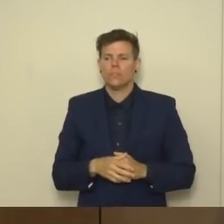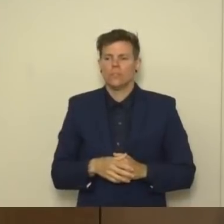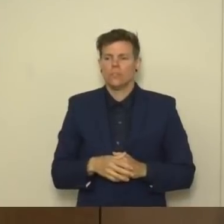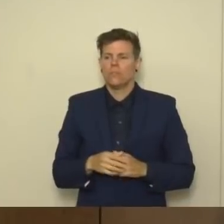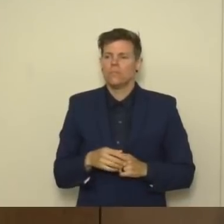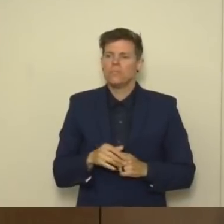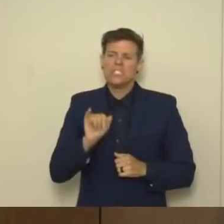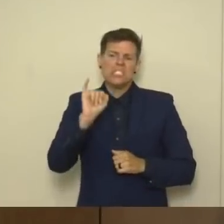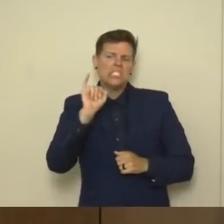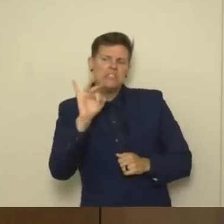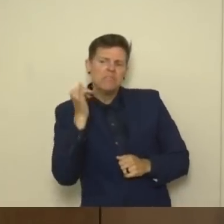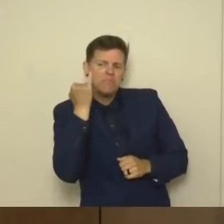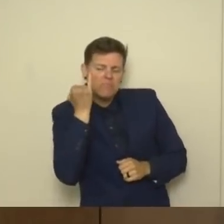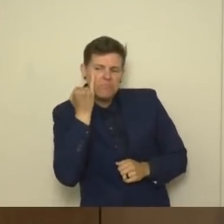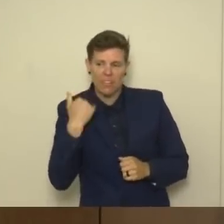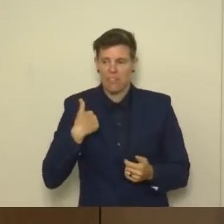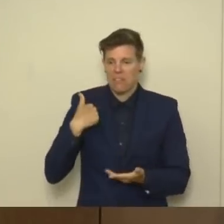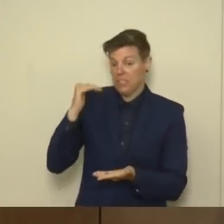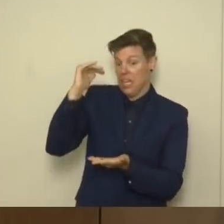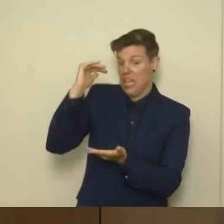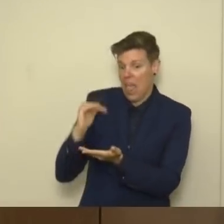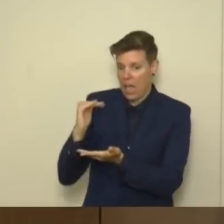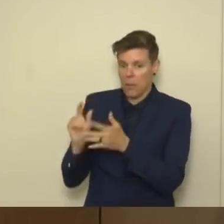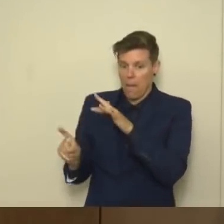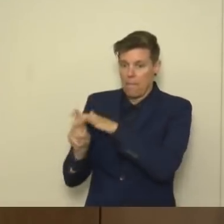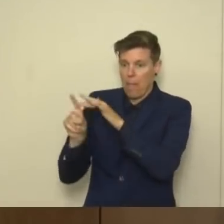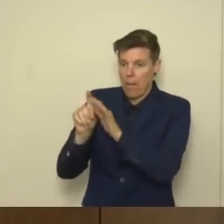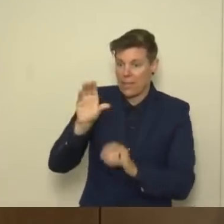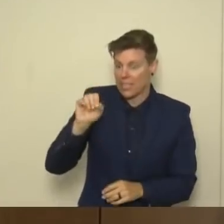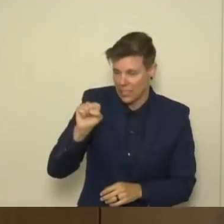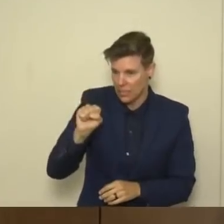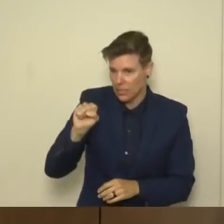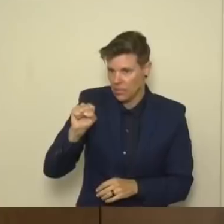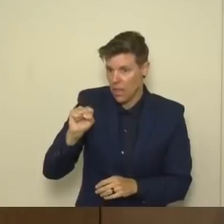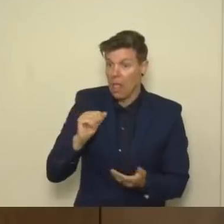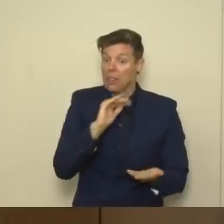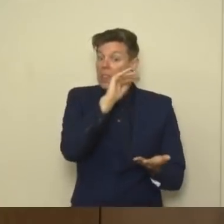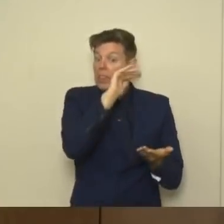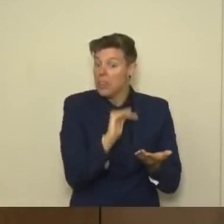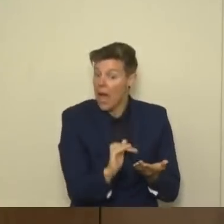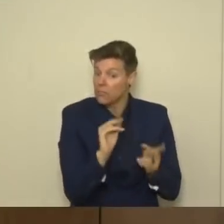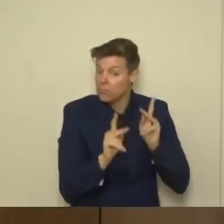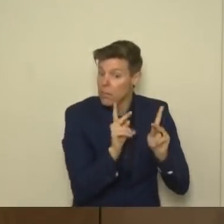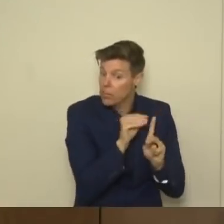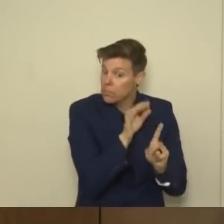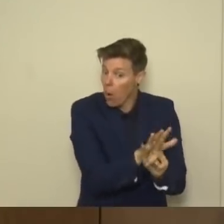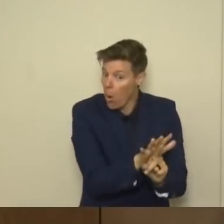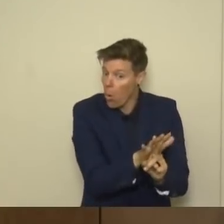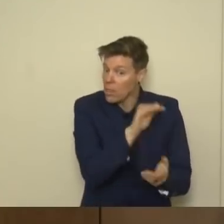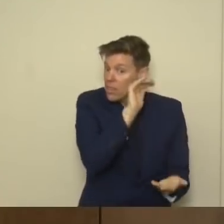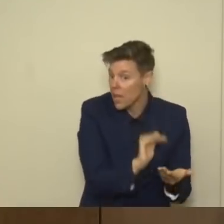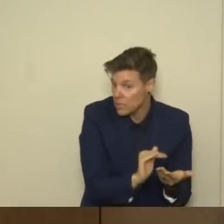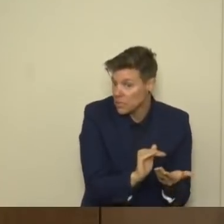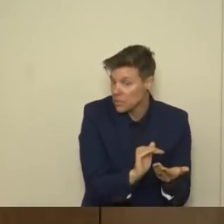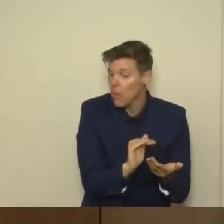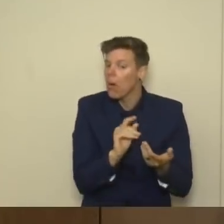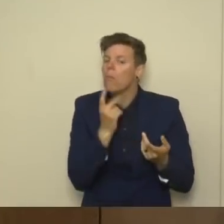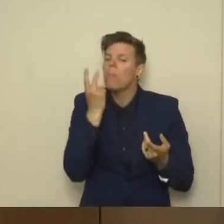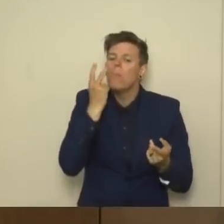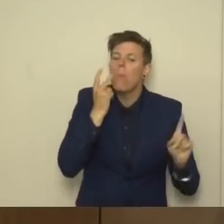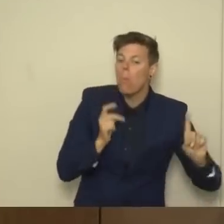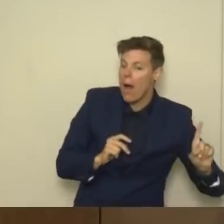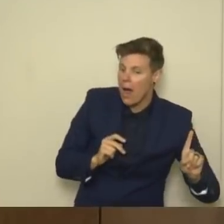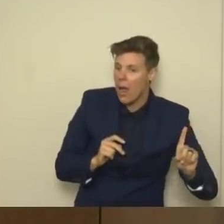are exposed that we have to test potentially, it depends on how that exposure looks. If that doesn't come